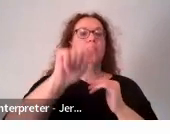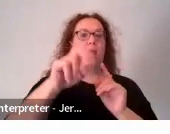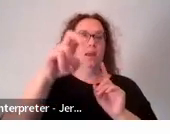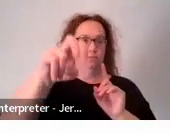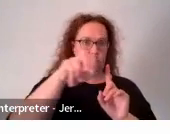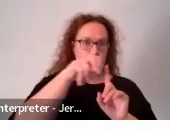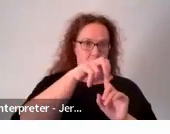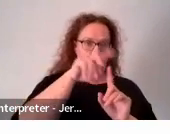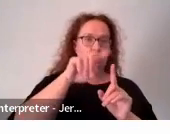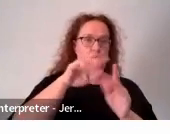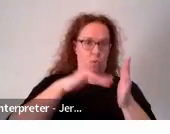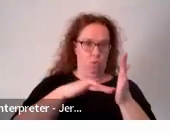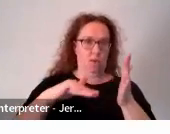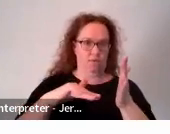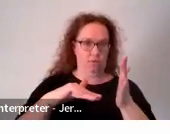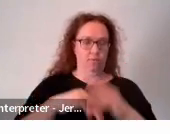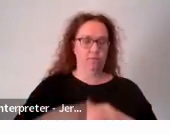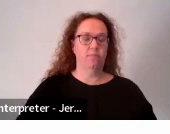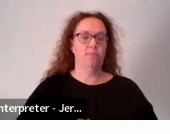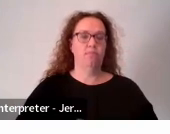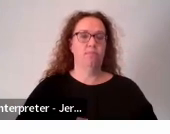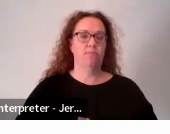to the waiver.